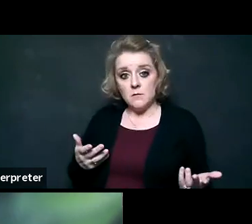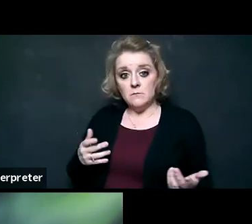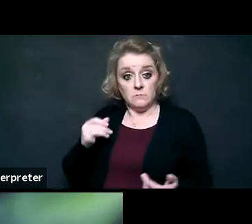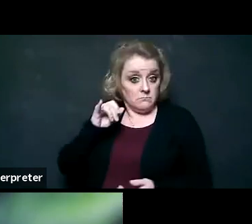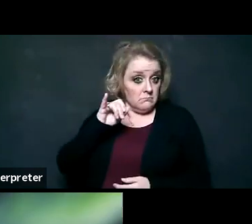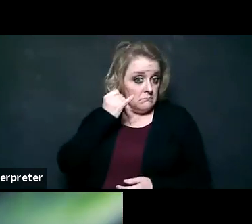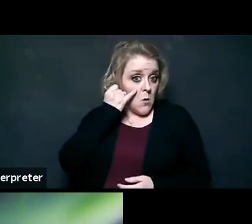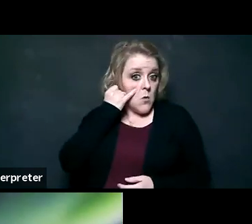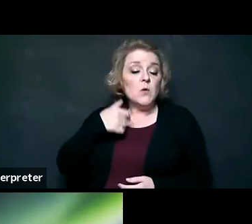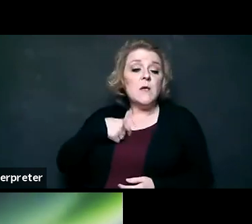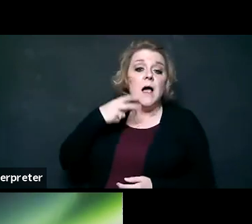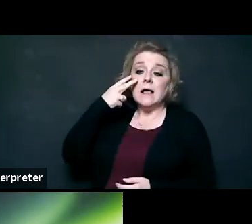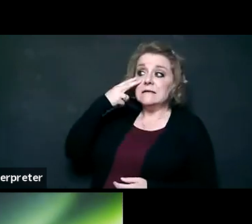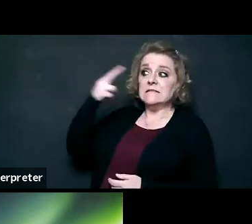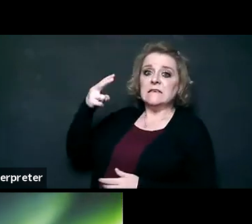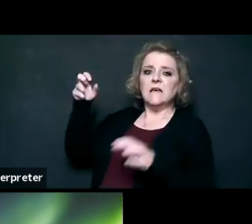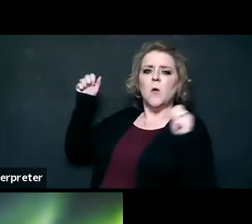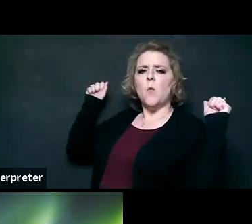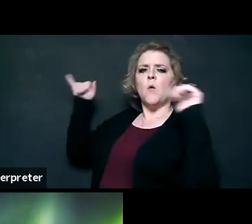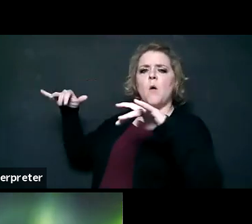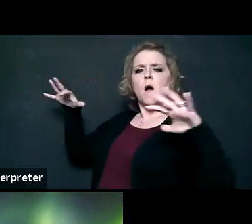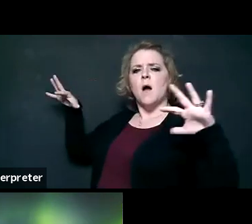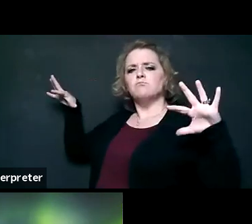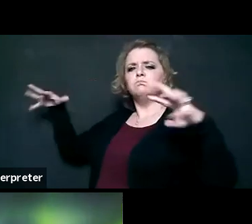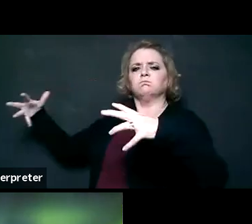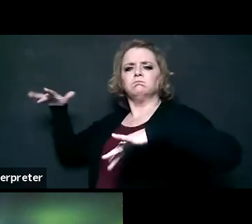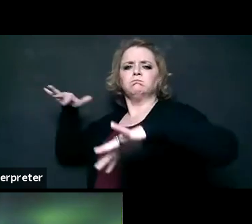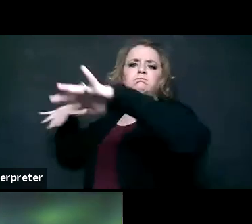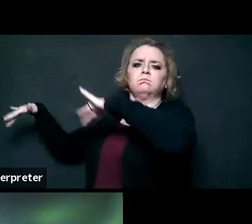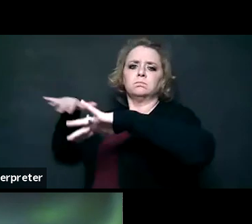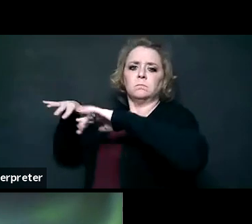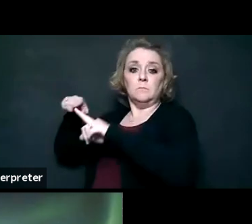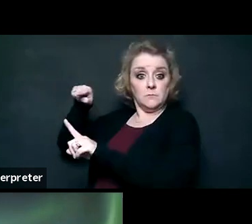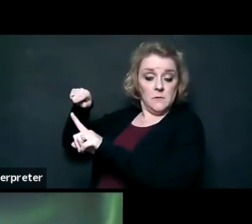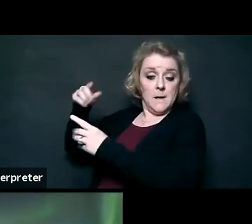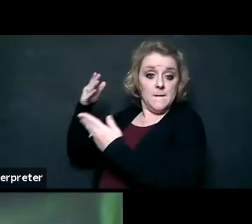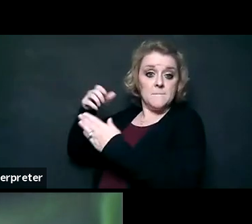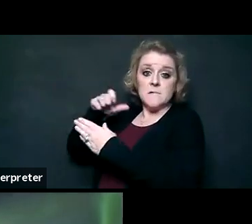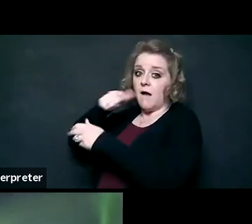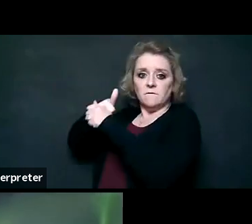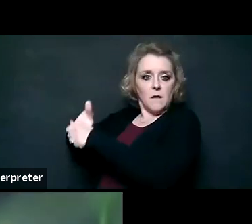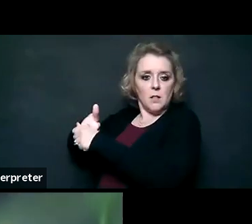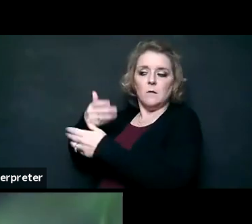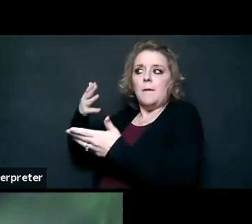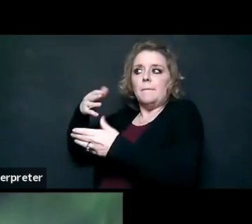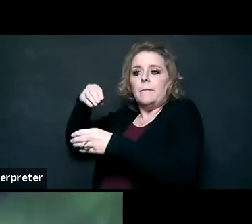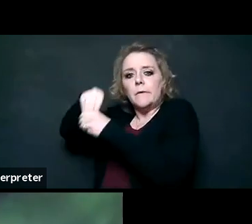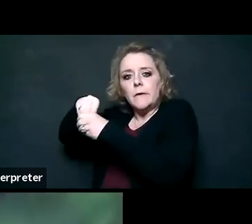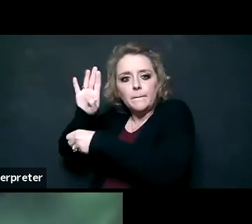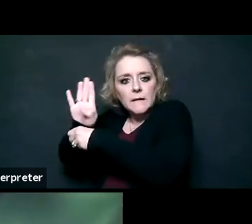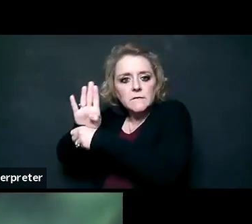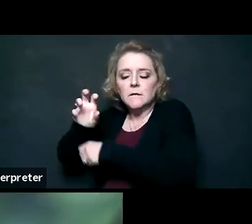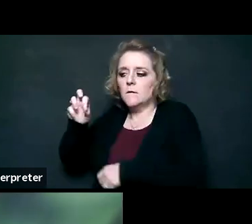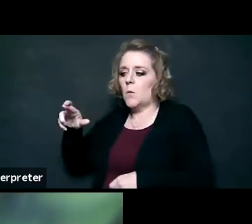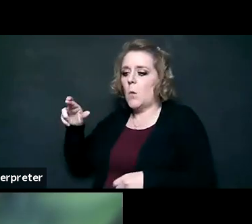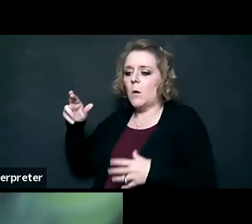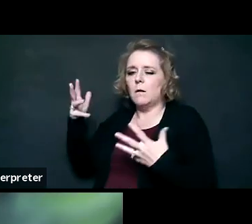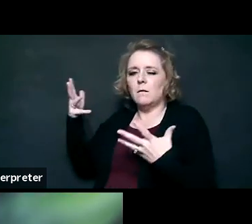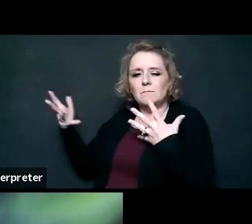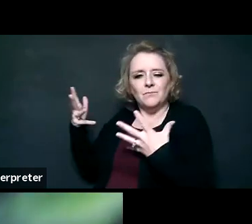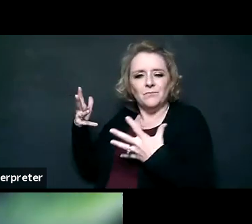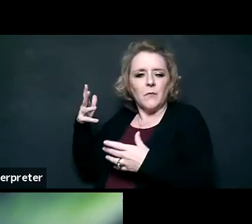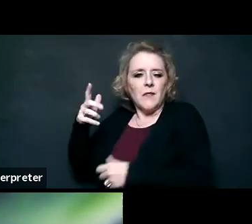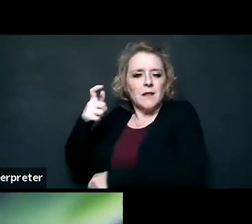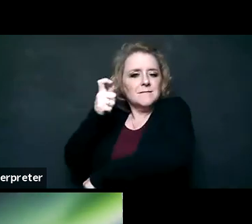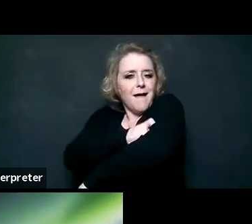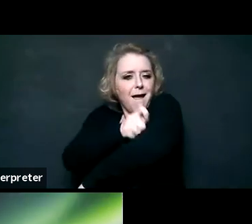see a large group of people in maybe like in a business or they question it or at a